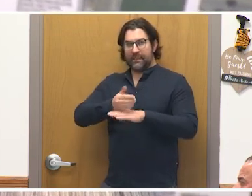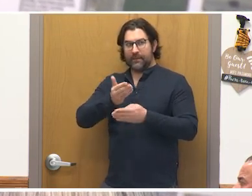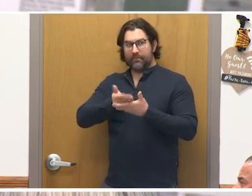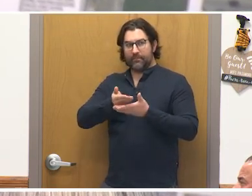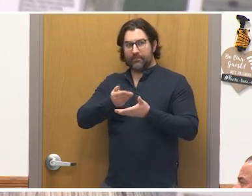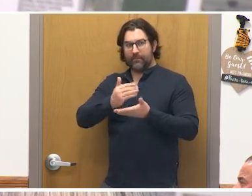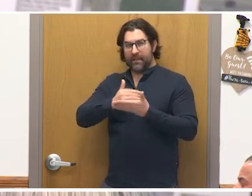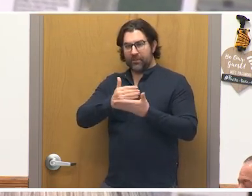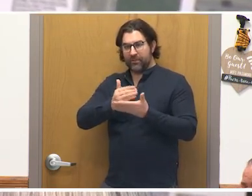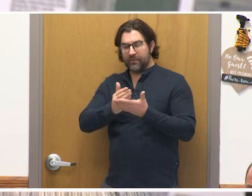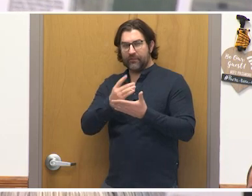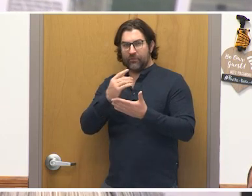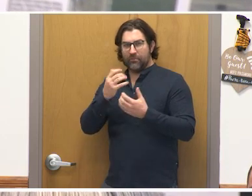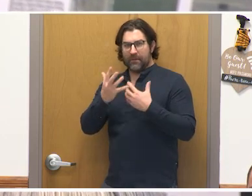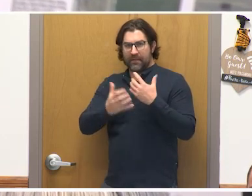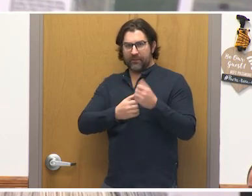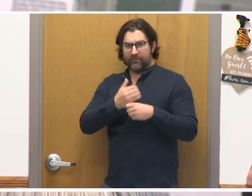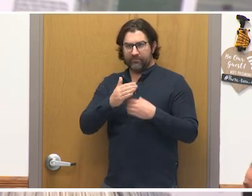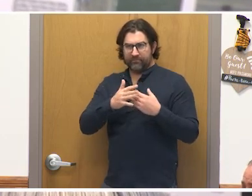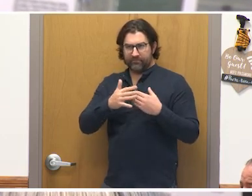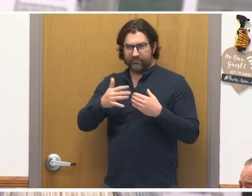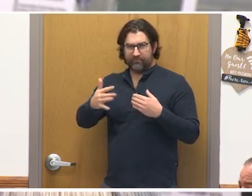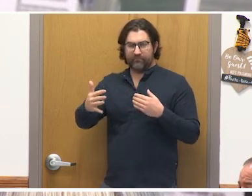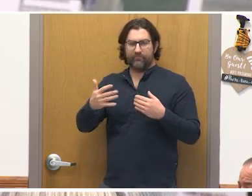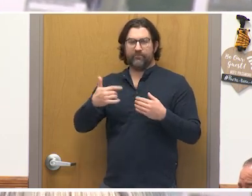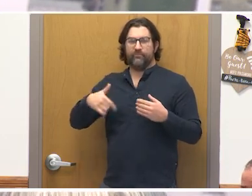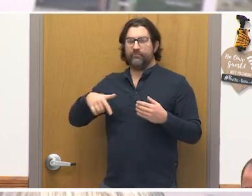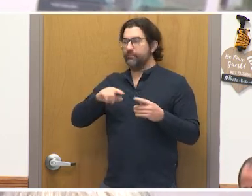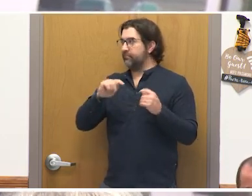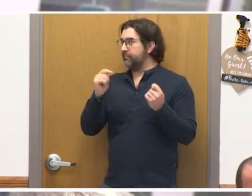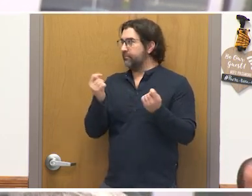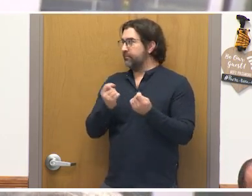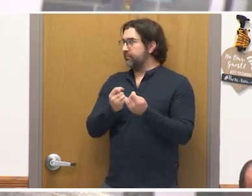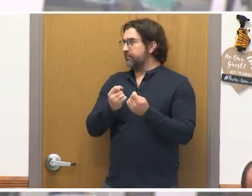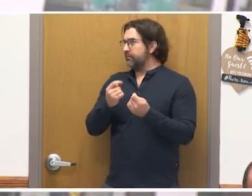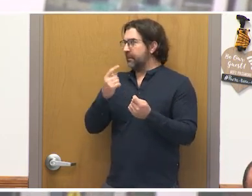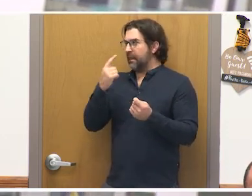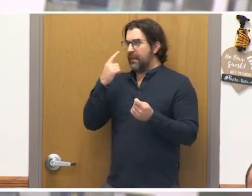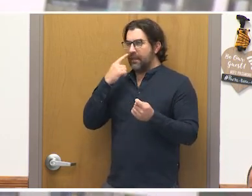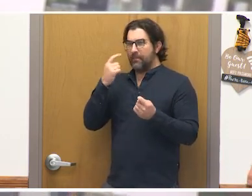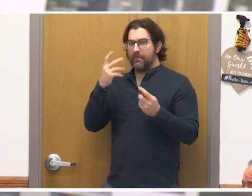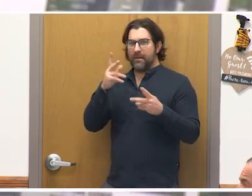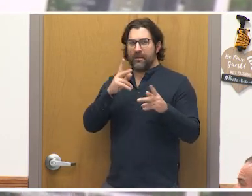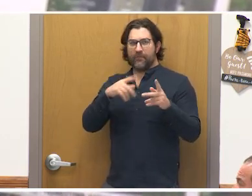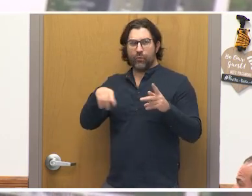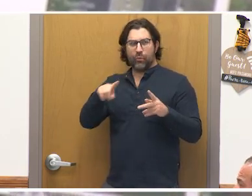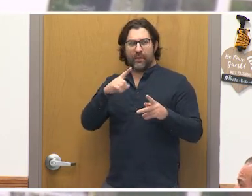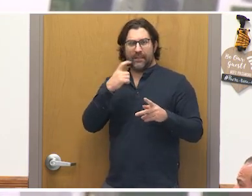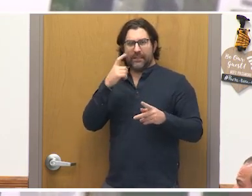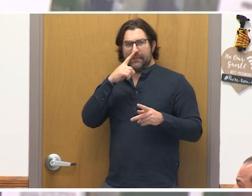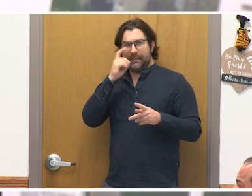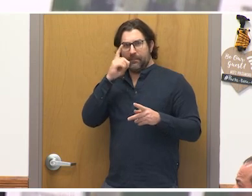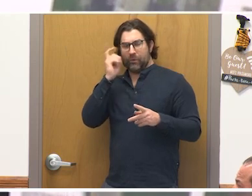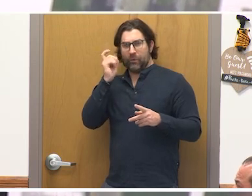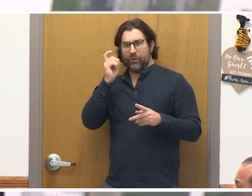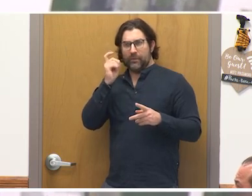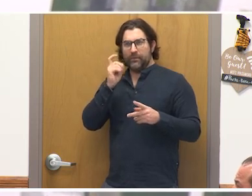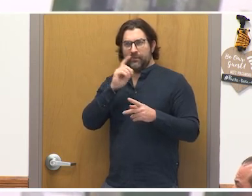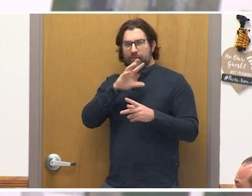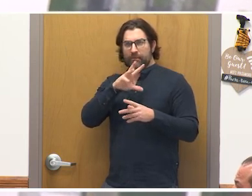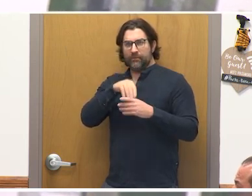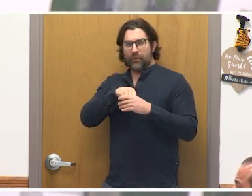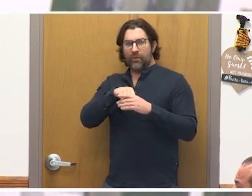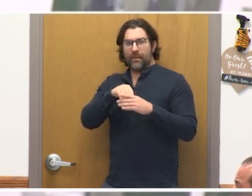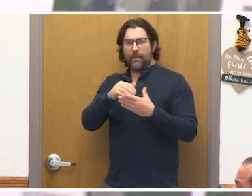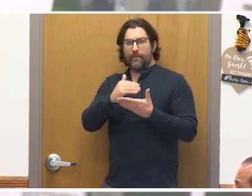for subsequent years as well. Our team, and I'm sure, I think I saw many of you in this room this summer, it was part of that